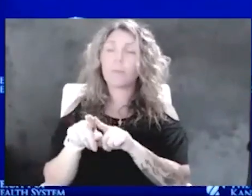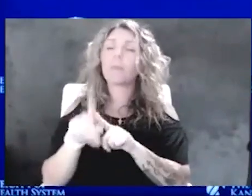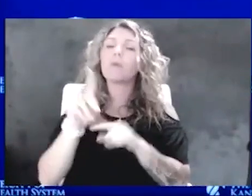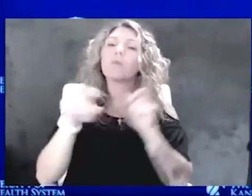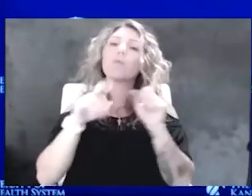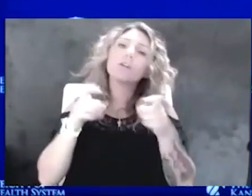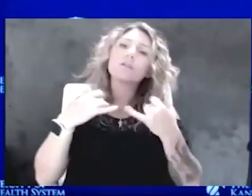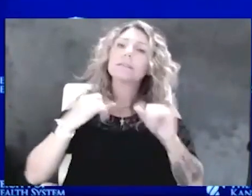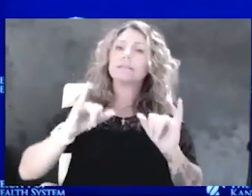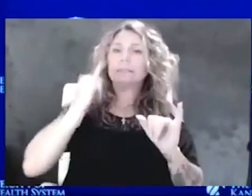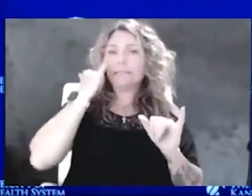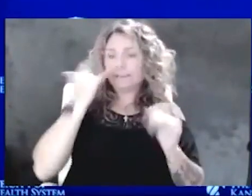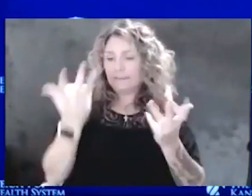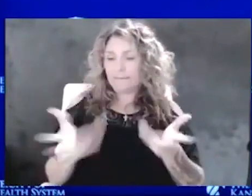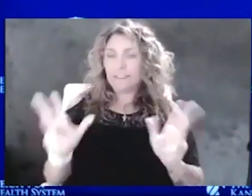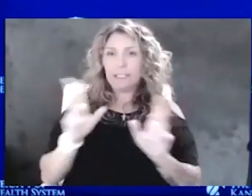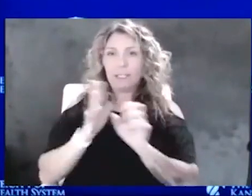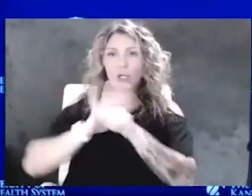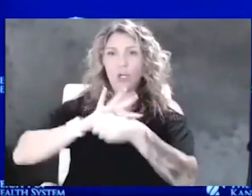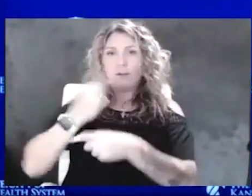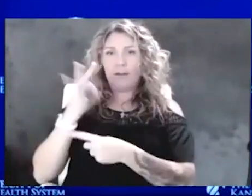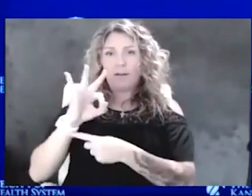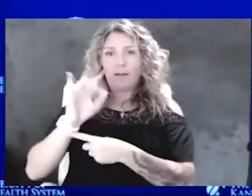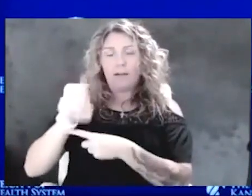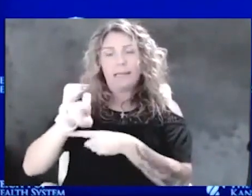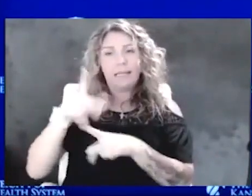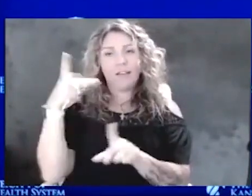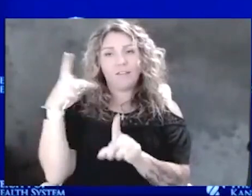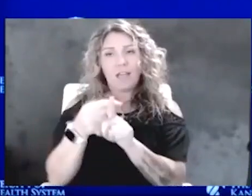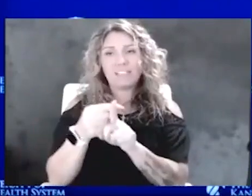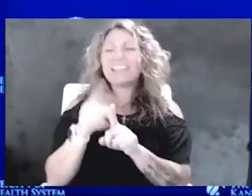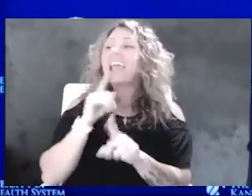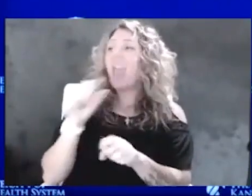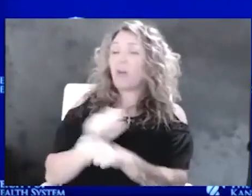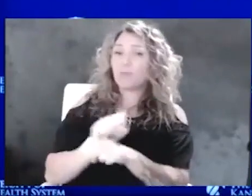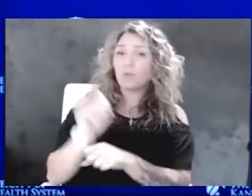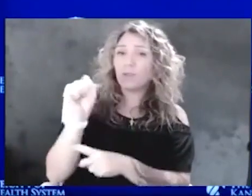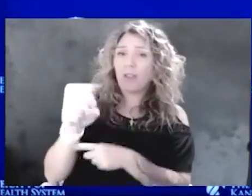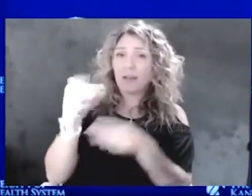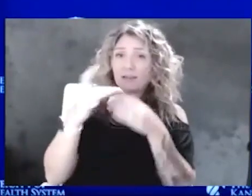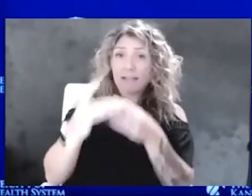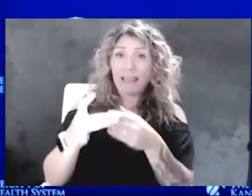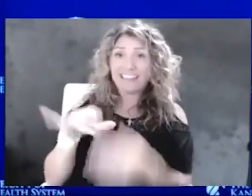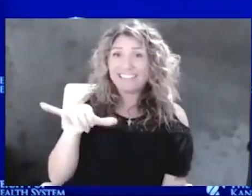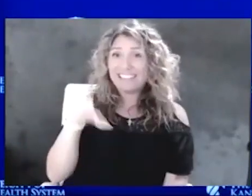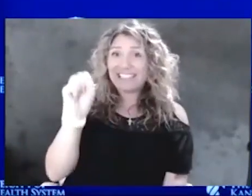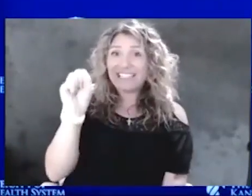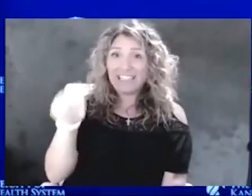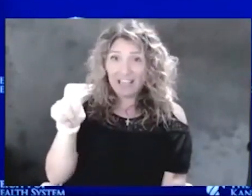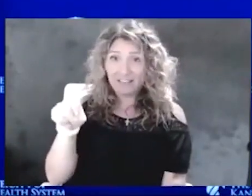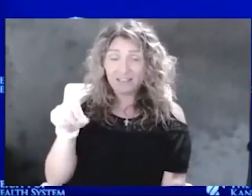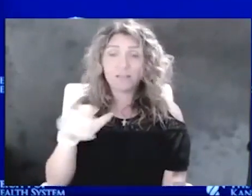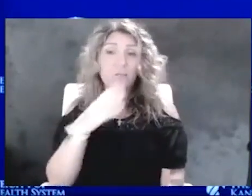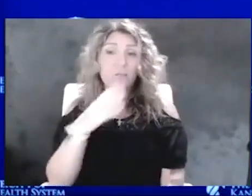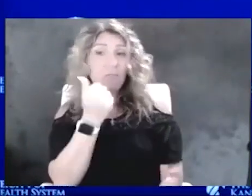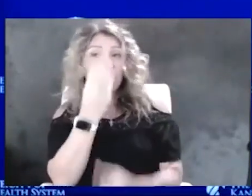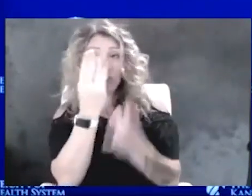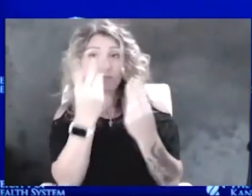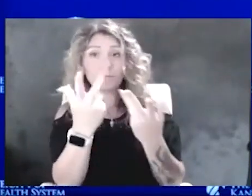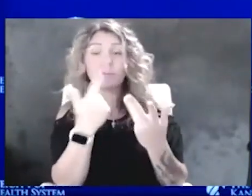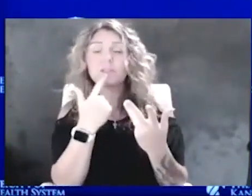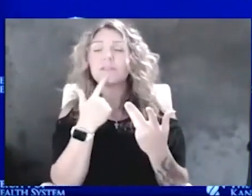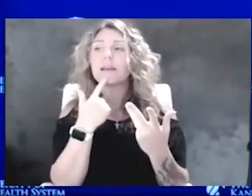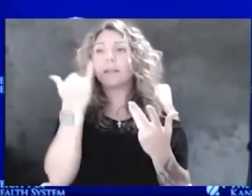had COVID-19, do I need a vaccination? Absolutely, the guidance is yes. The best information says that even people who have had